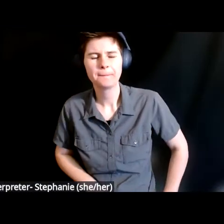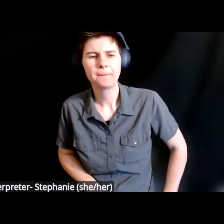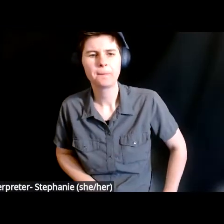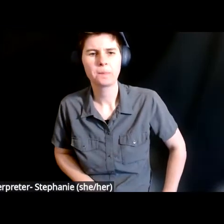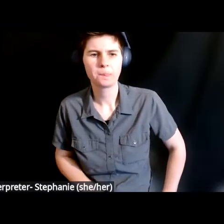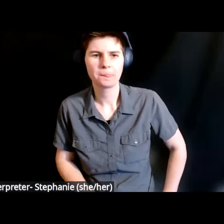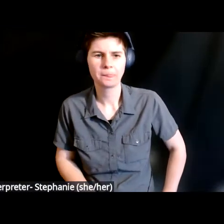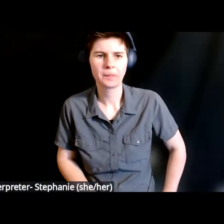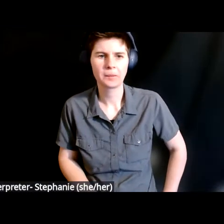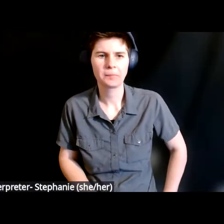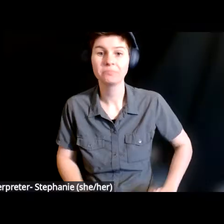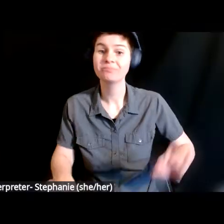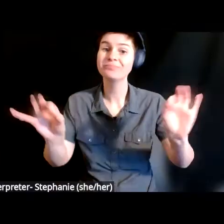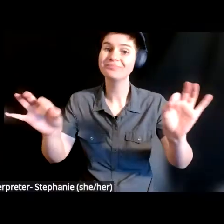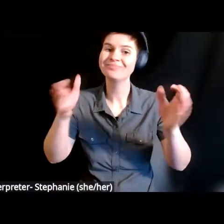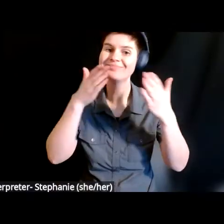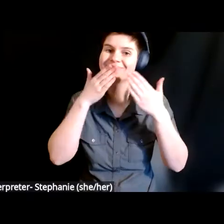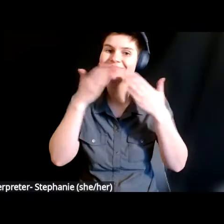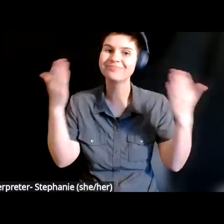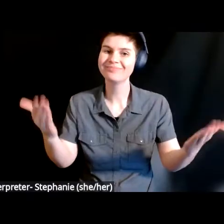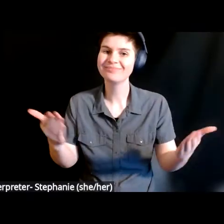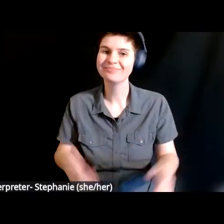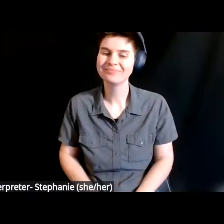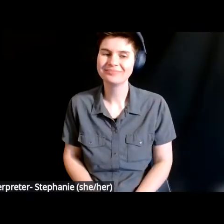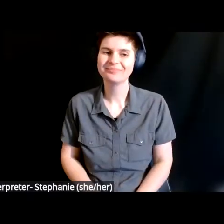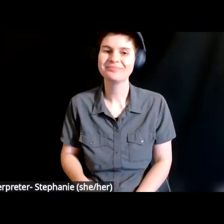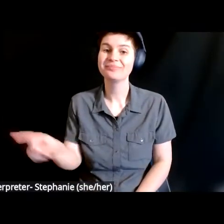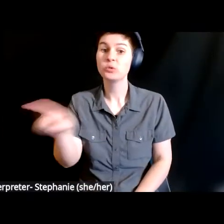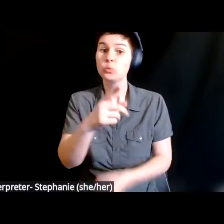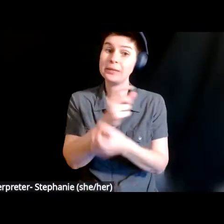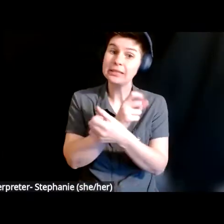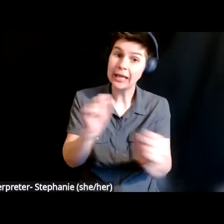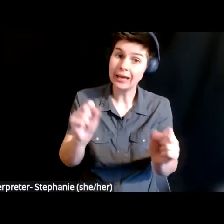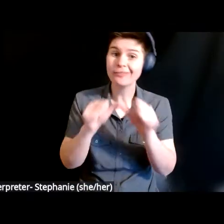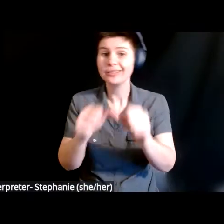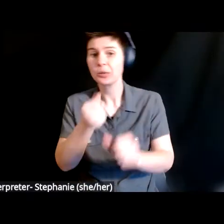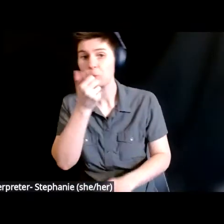Thank you, everybody. Yes, please stay safe and warm out there.